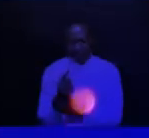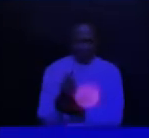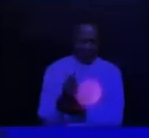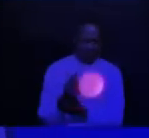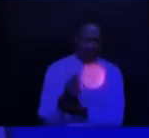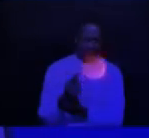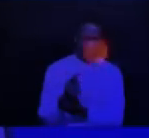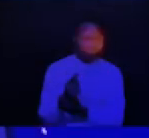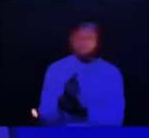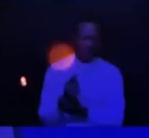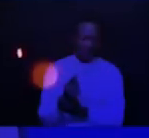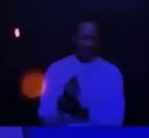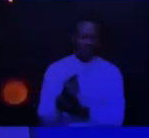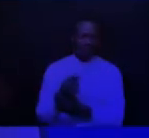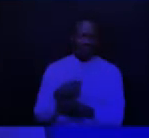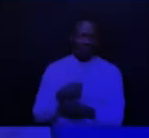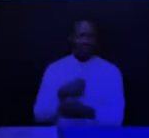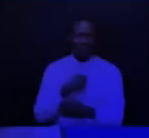Jesus.